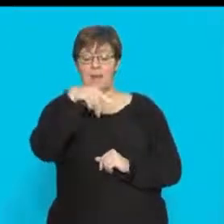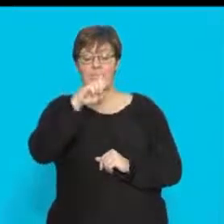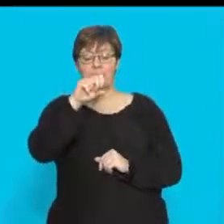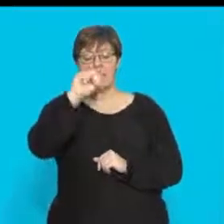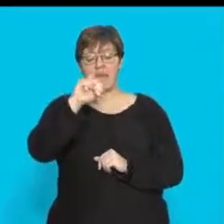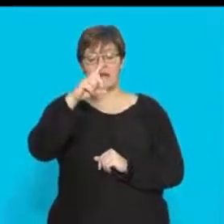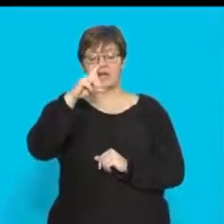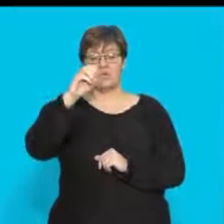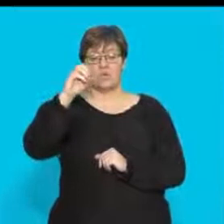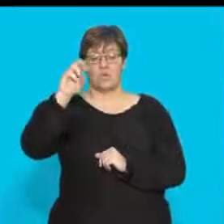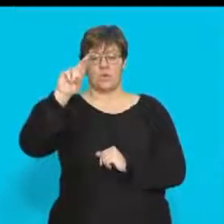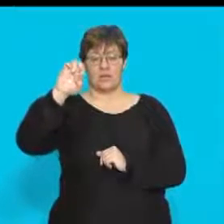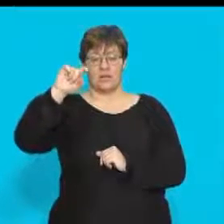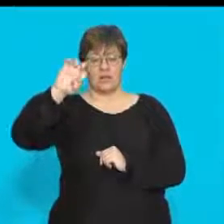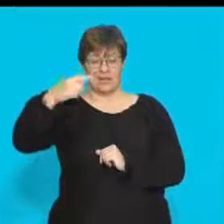it's a